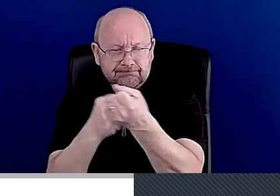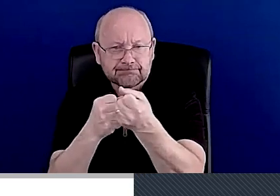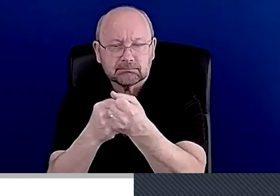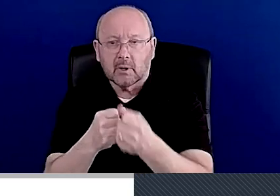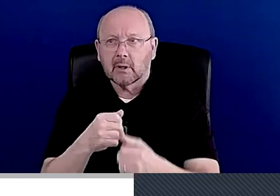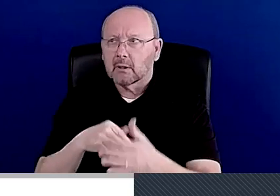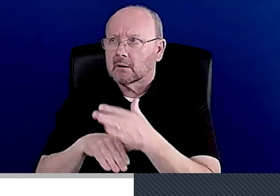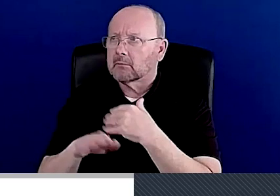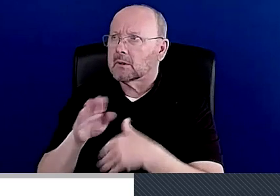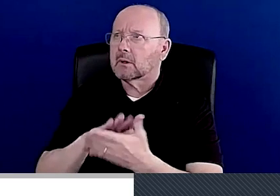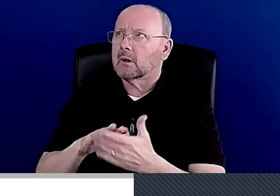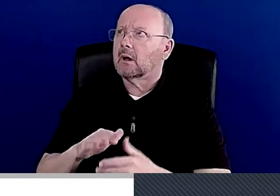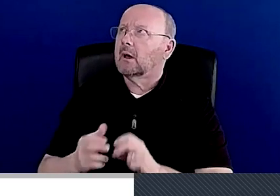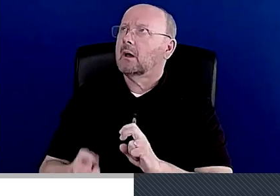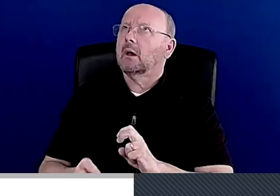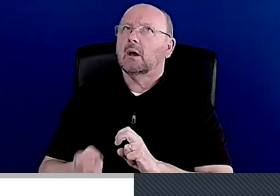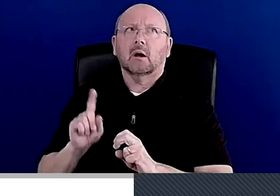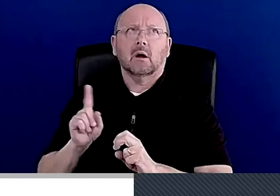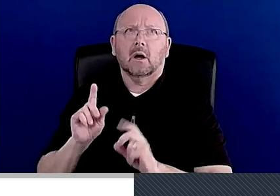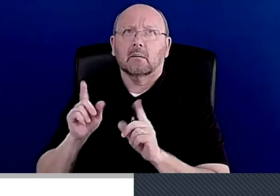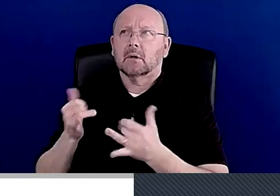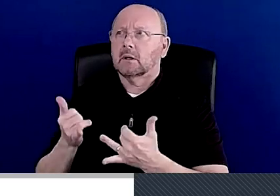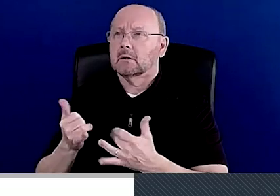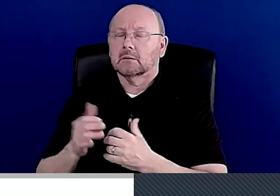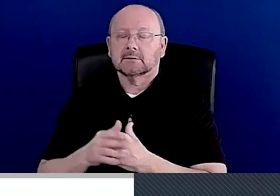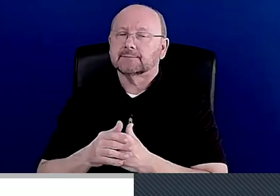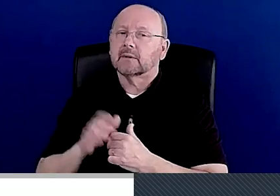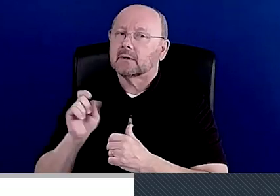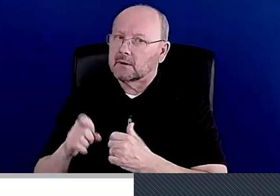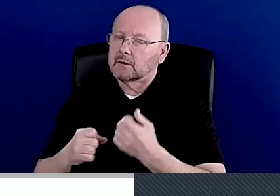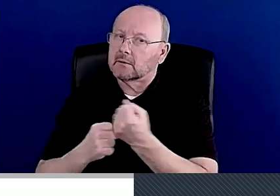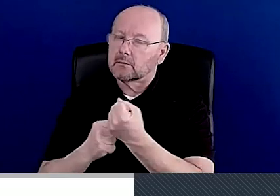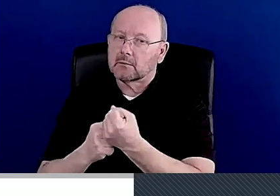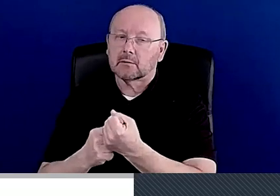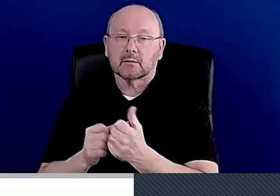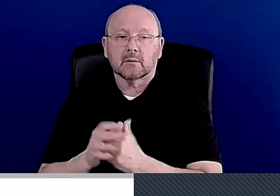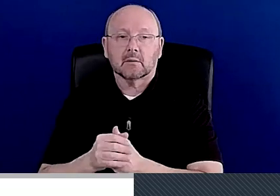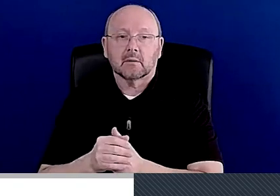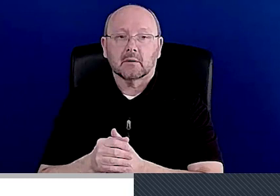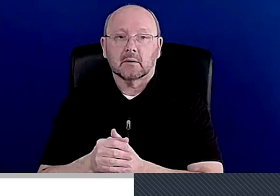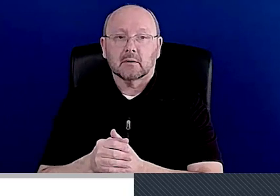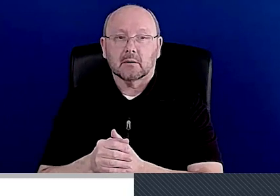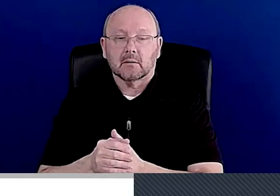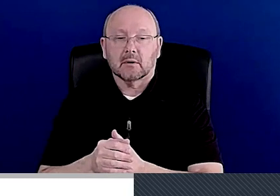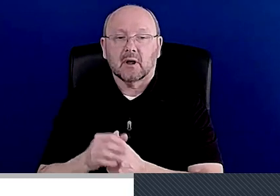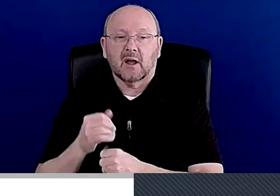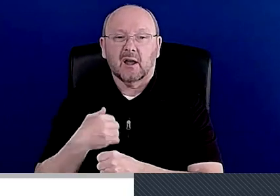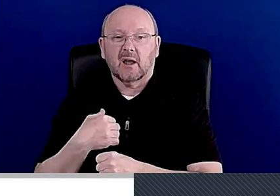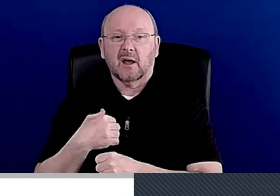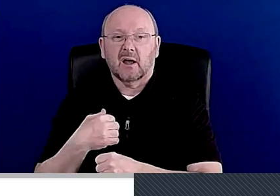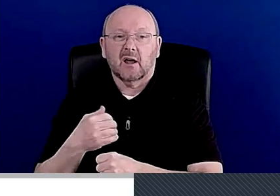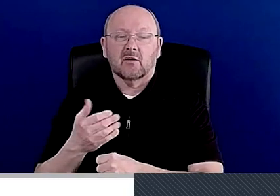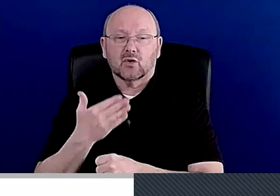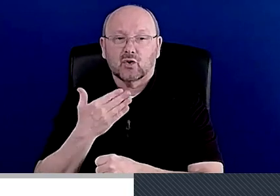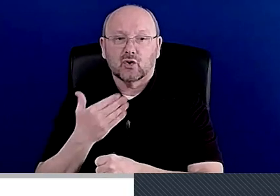and going, where do I go? Okay. We have gazillion counselors here and special programs,